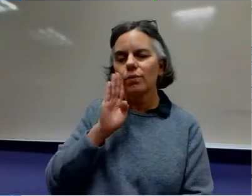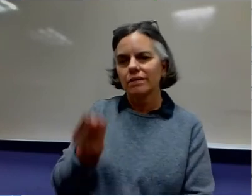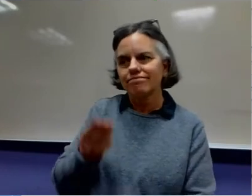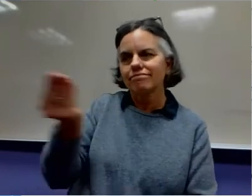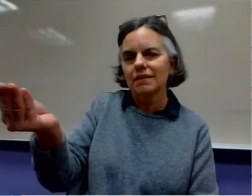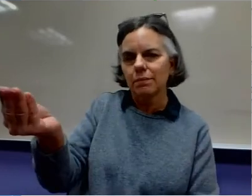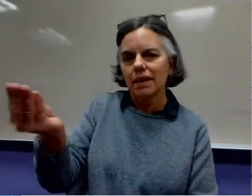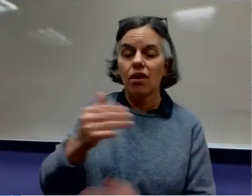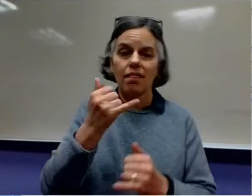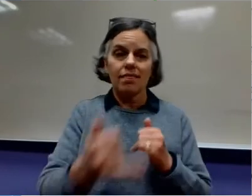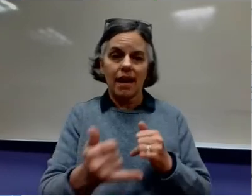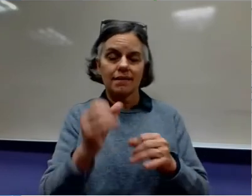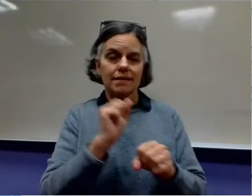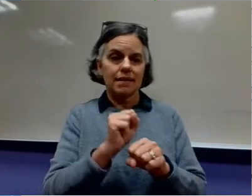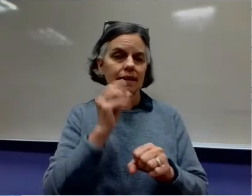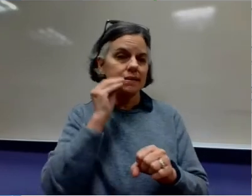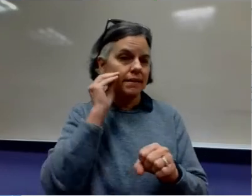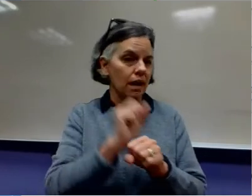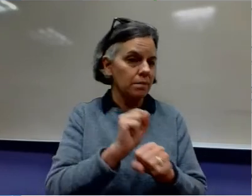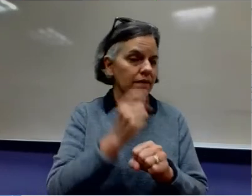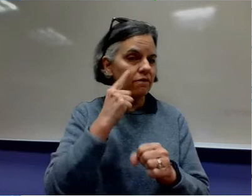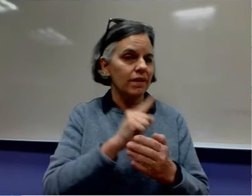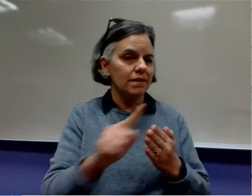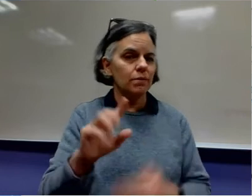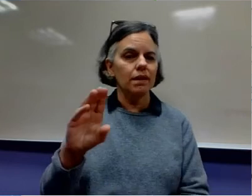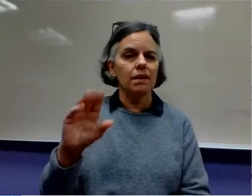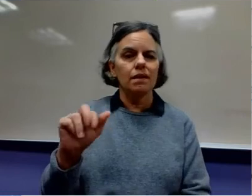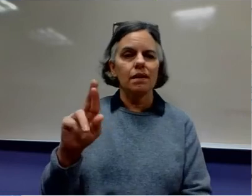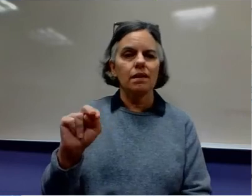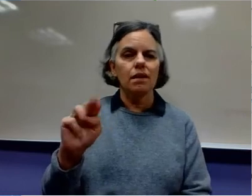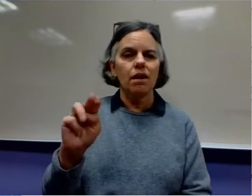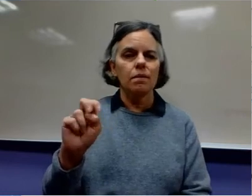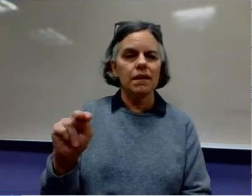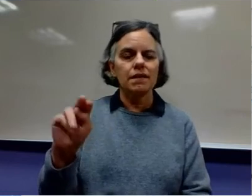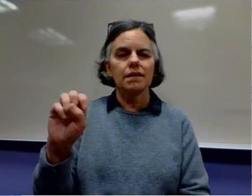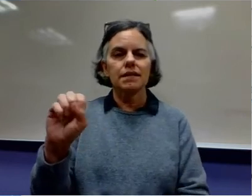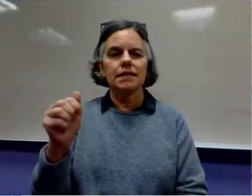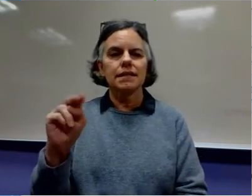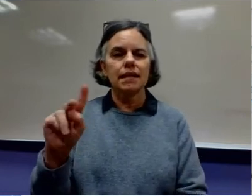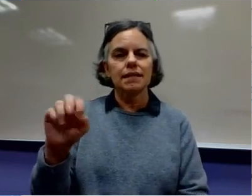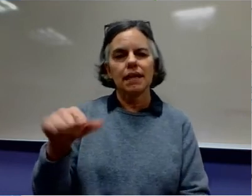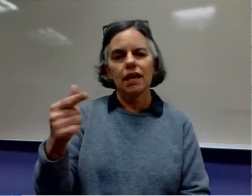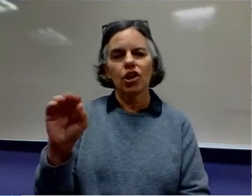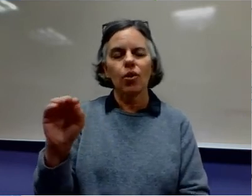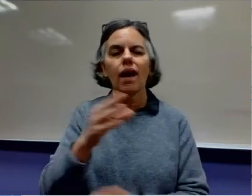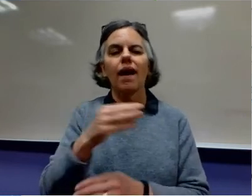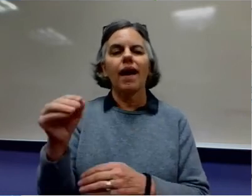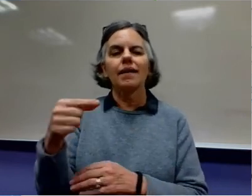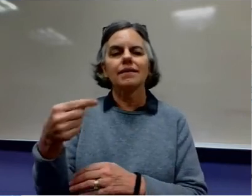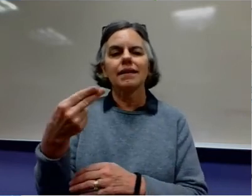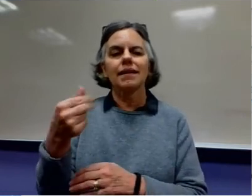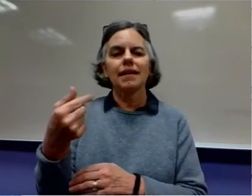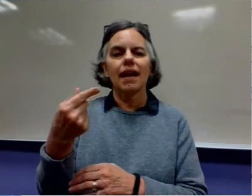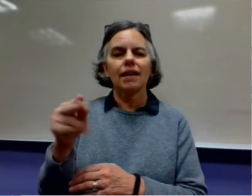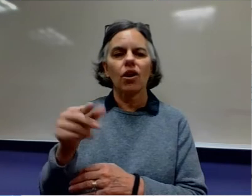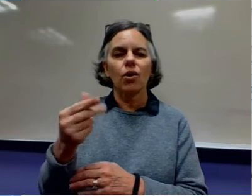that. Then your last assignment for this week is Carmen Sandiego and Genghis Khan. If you don't know